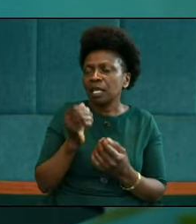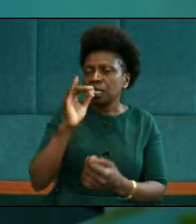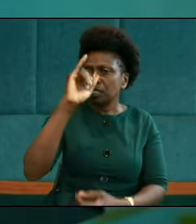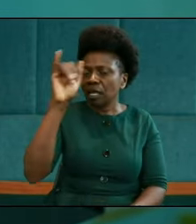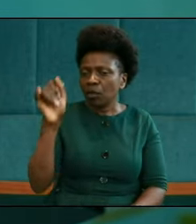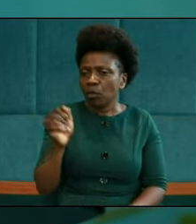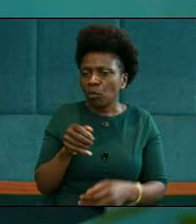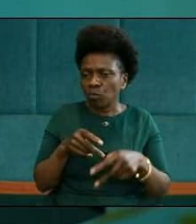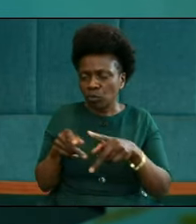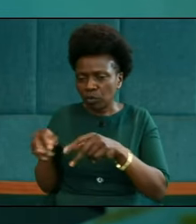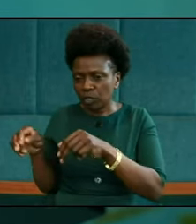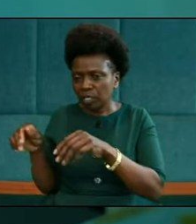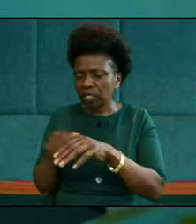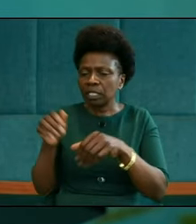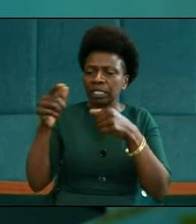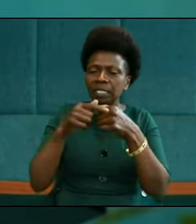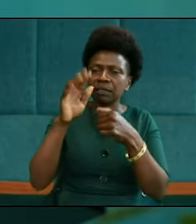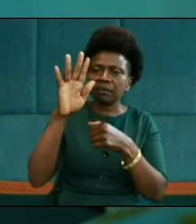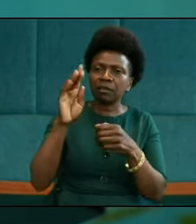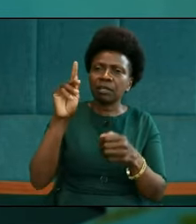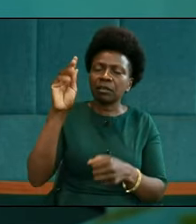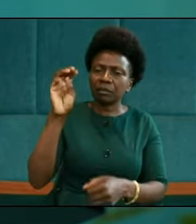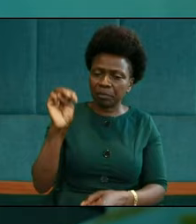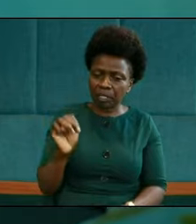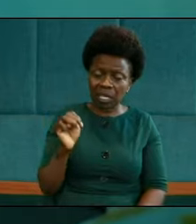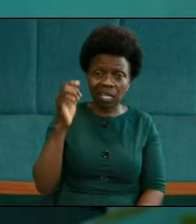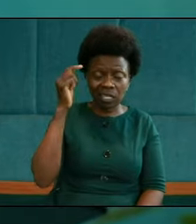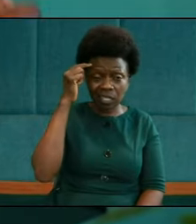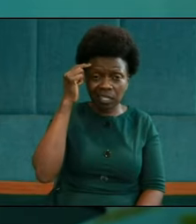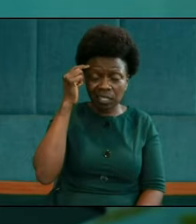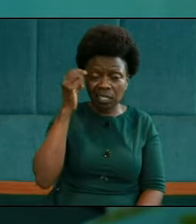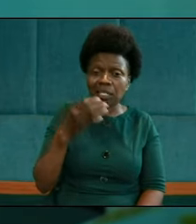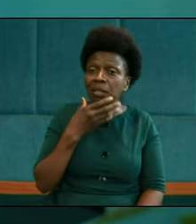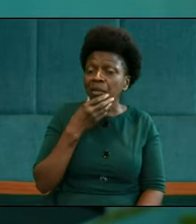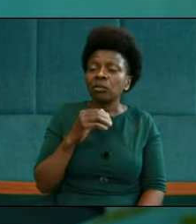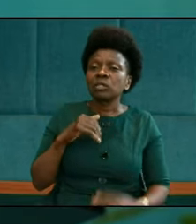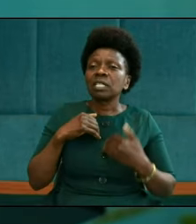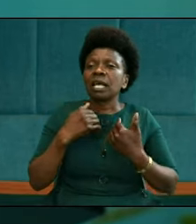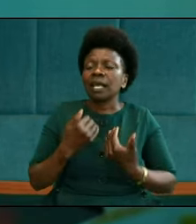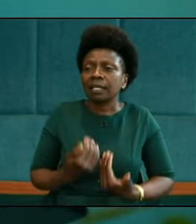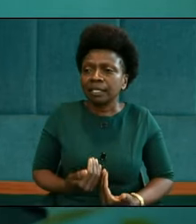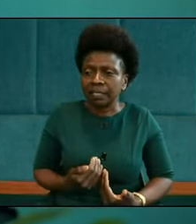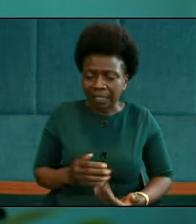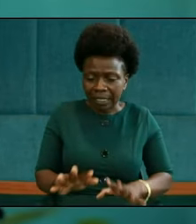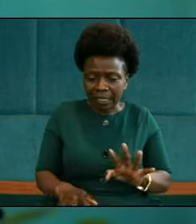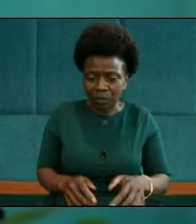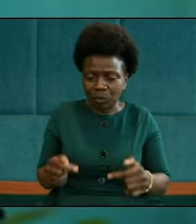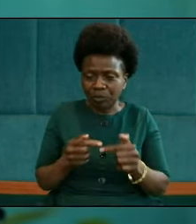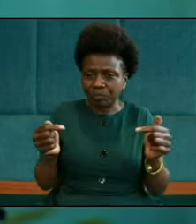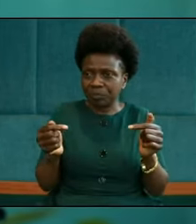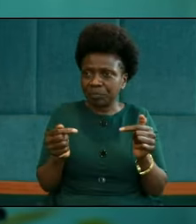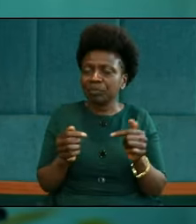64 kilometers. I believe the man was tired. The bones were aching. Nerves